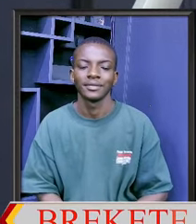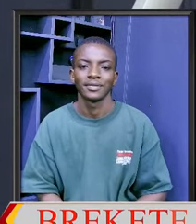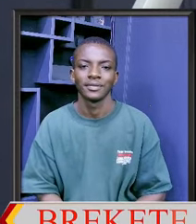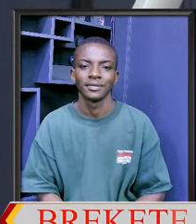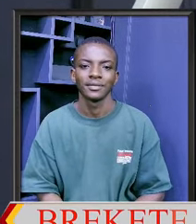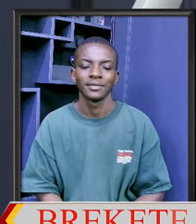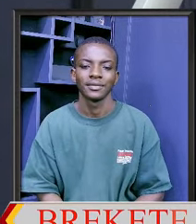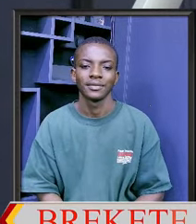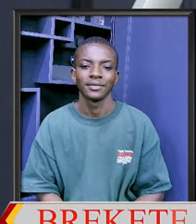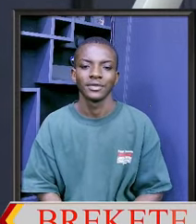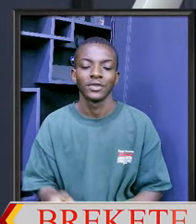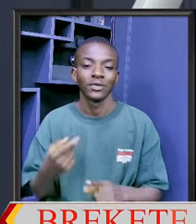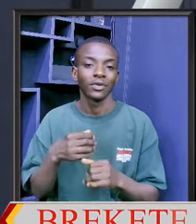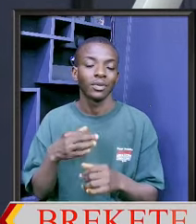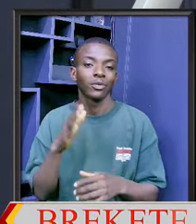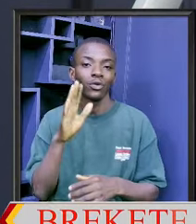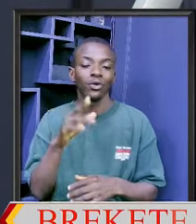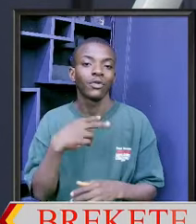Yes, sir. Thank you.